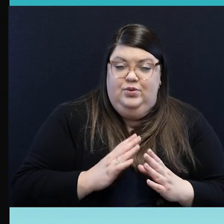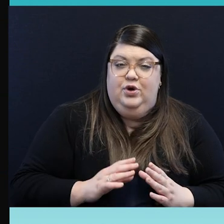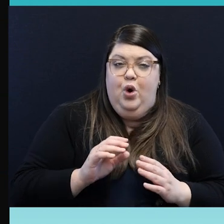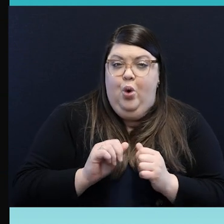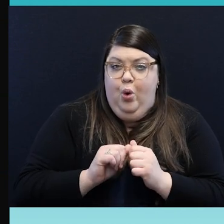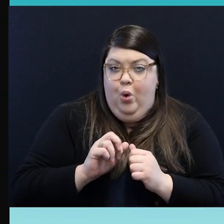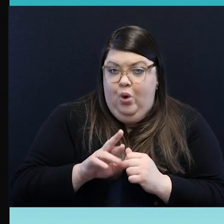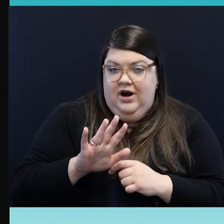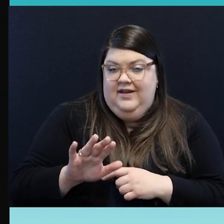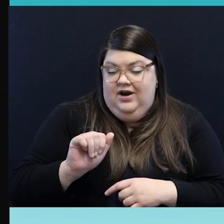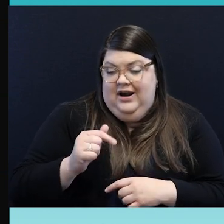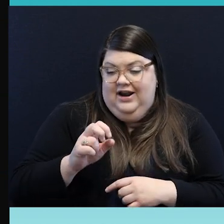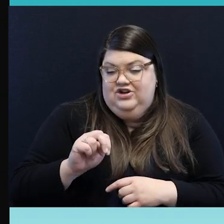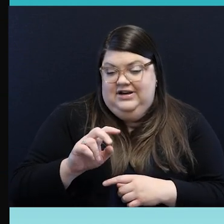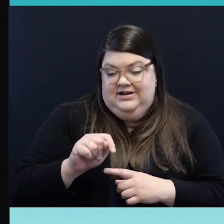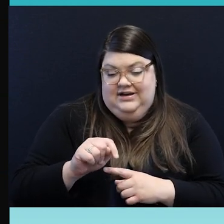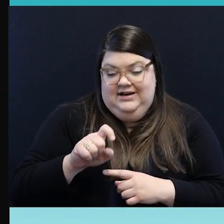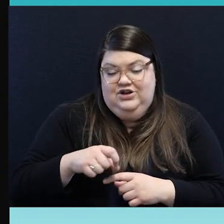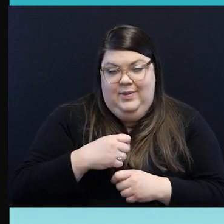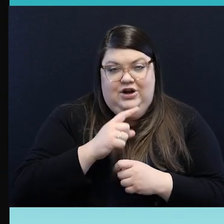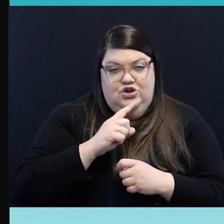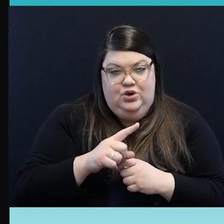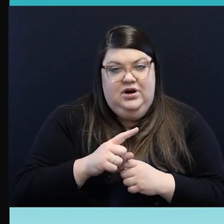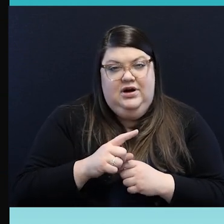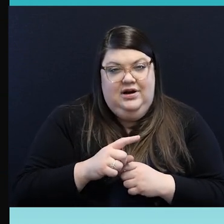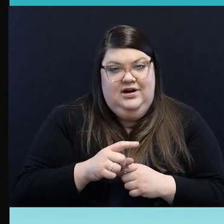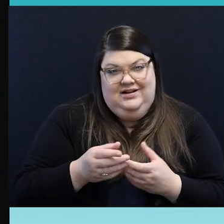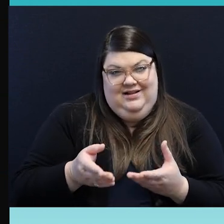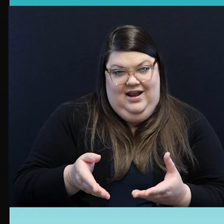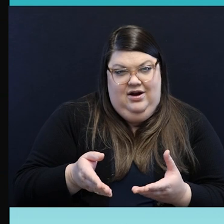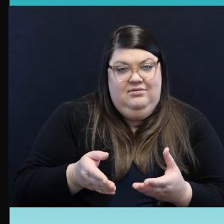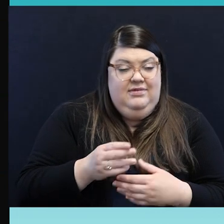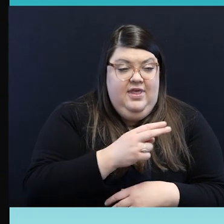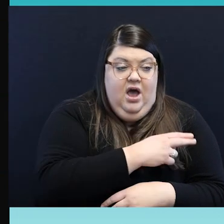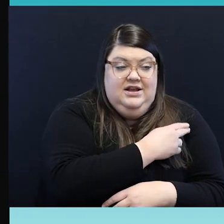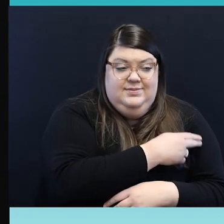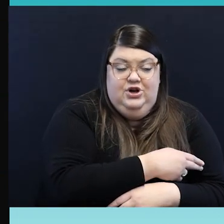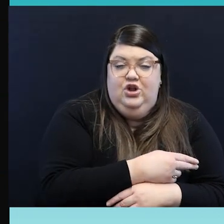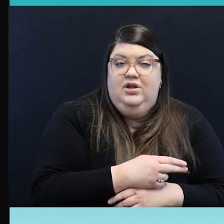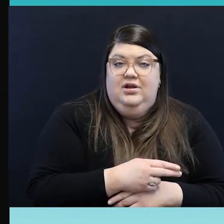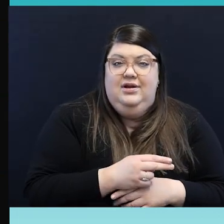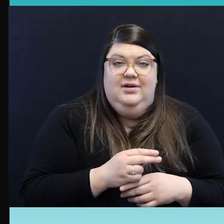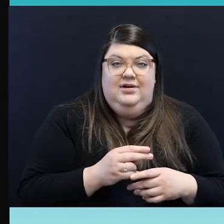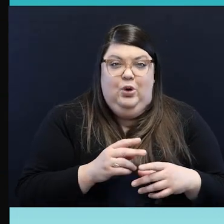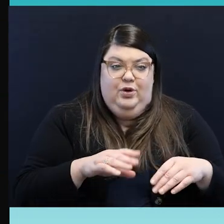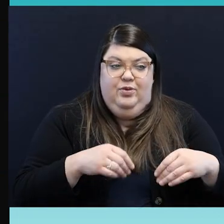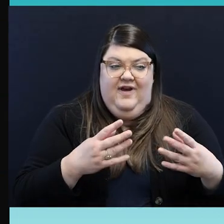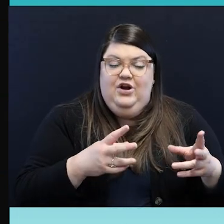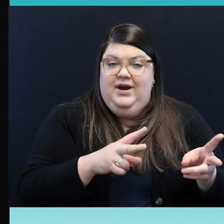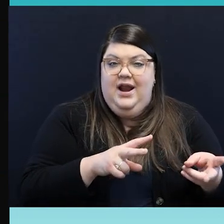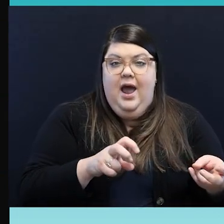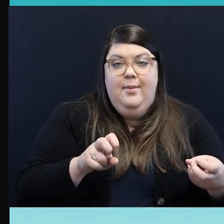agreement. And while the hospital or health provider can upload documents for you on your